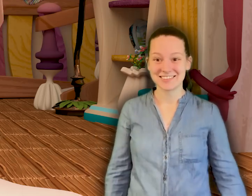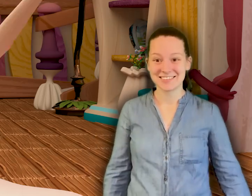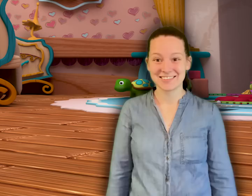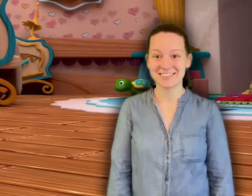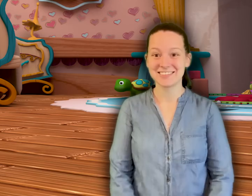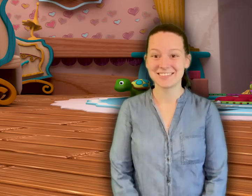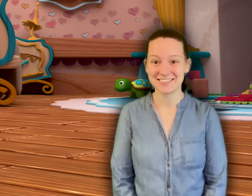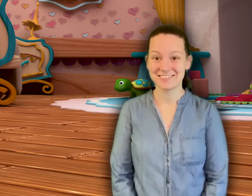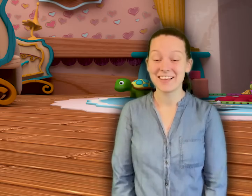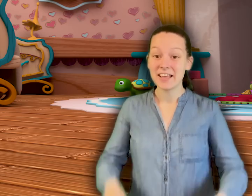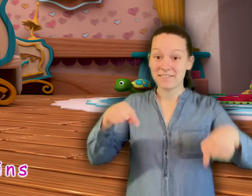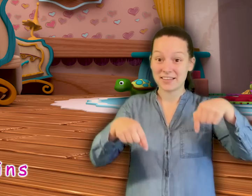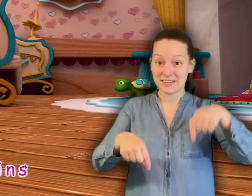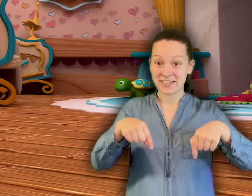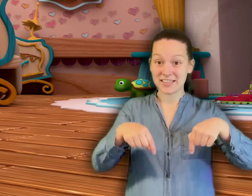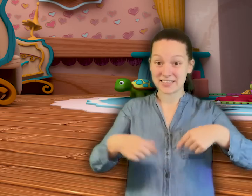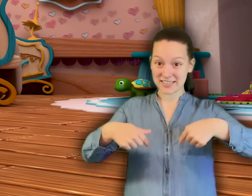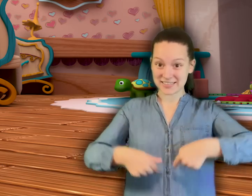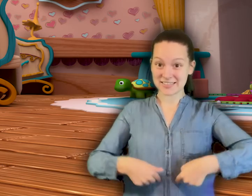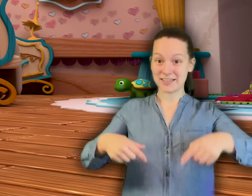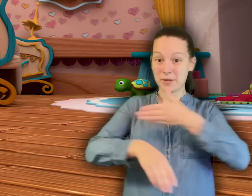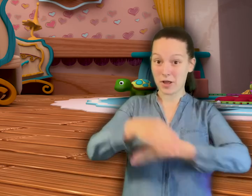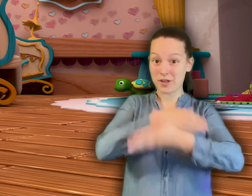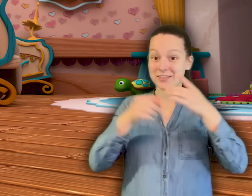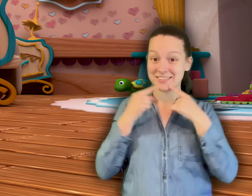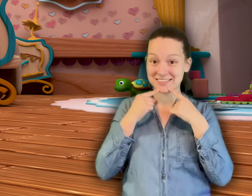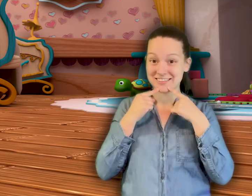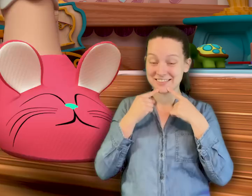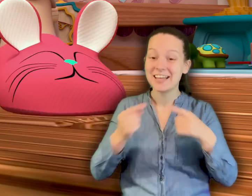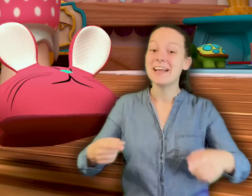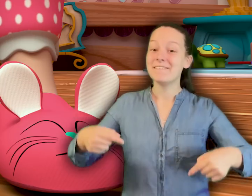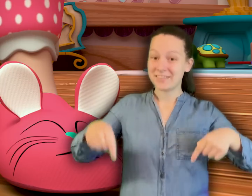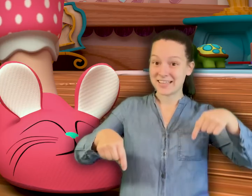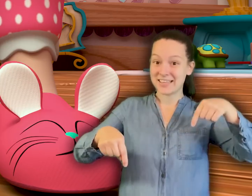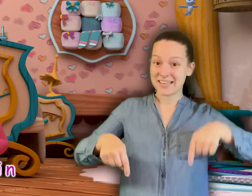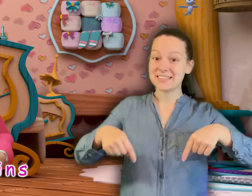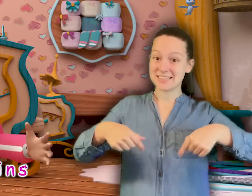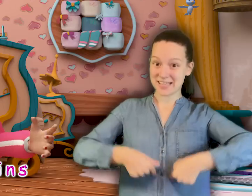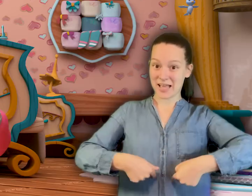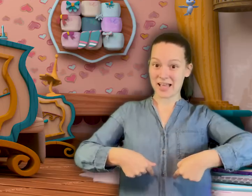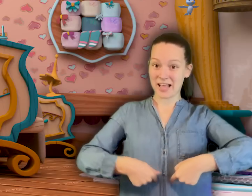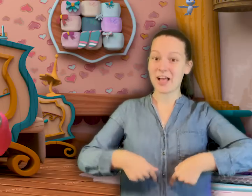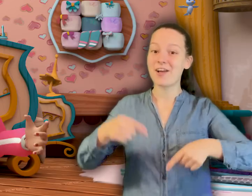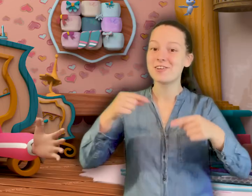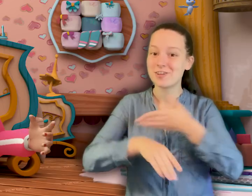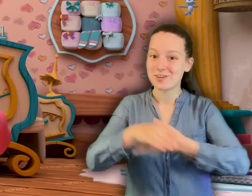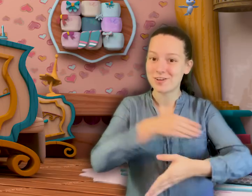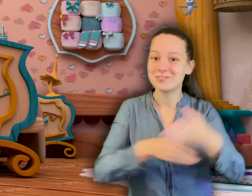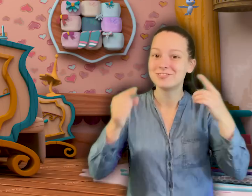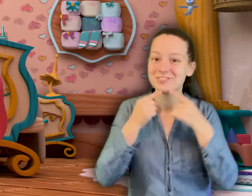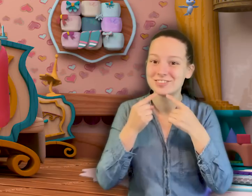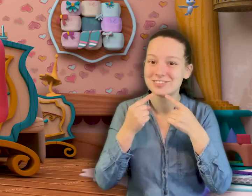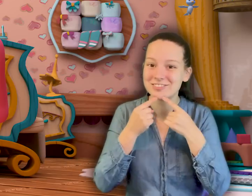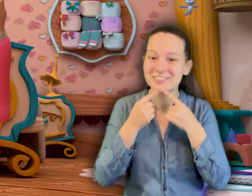seat feet and Tommy's arms and chins arms and chins feet and tomies arms and chins arms